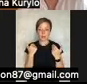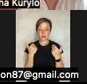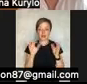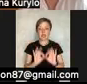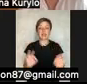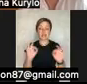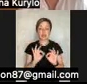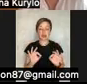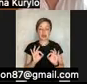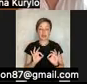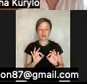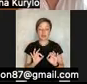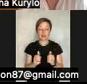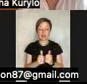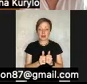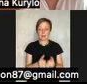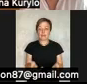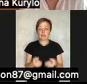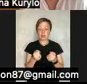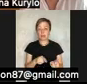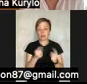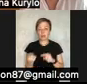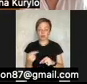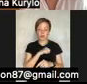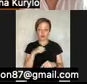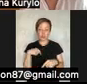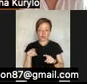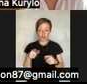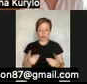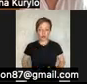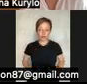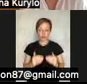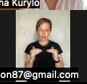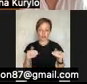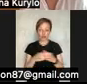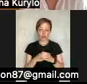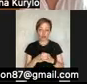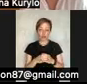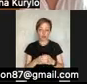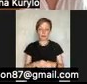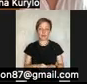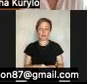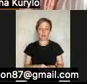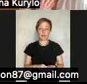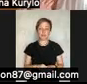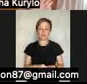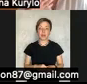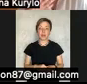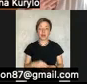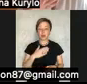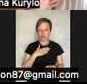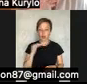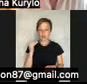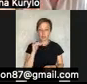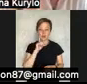for children with disabilities, they disappear, they're not available anymore. And also, there are no systems that help transition to the